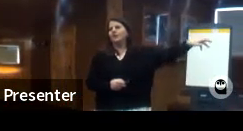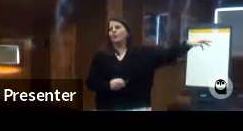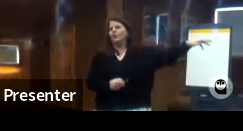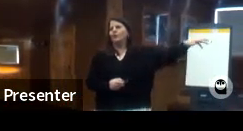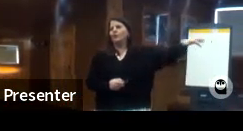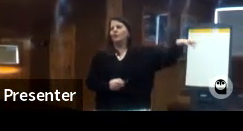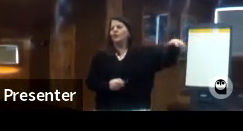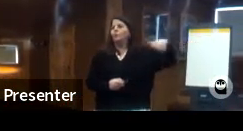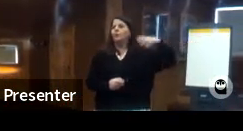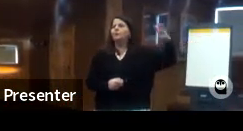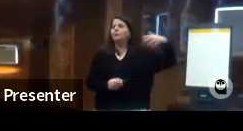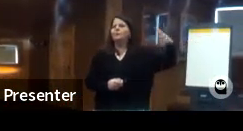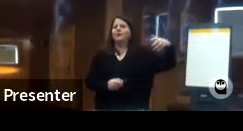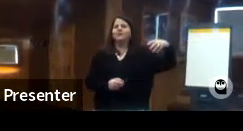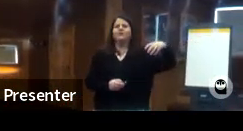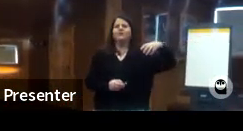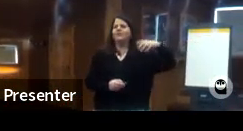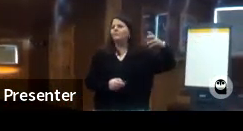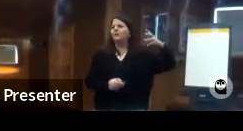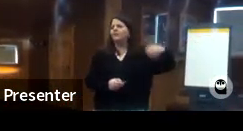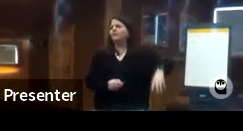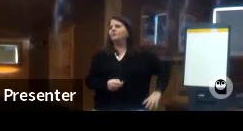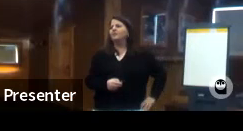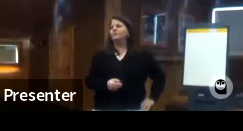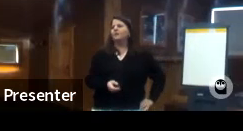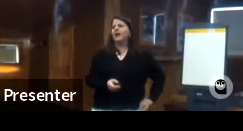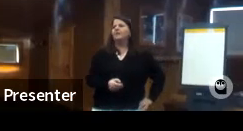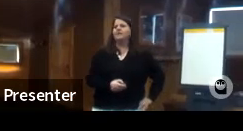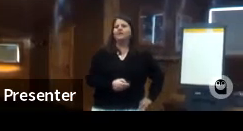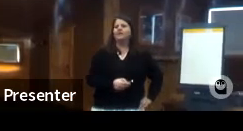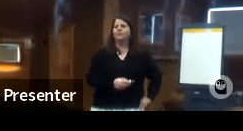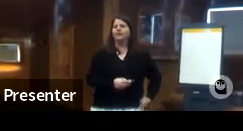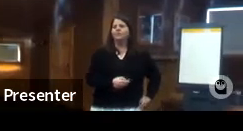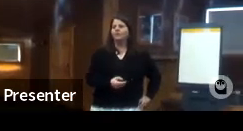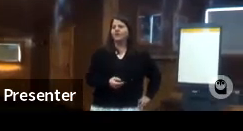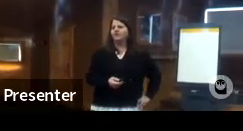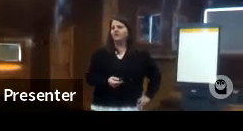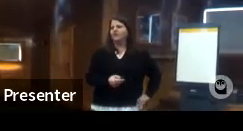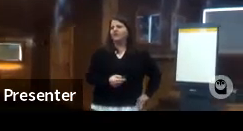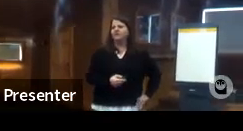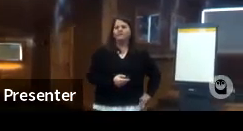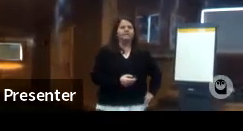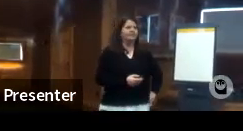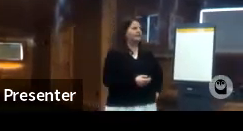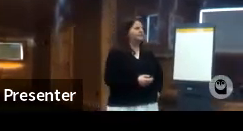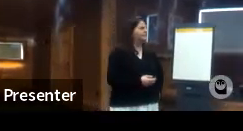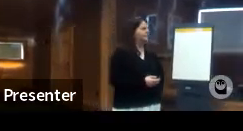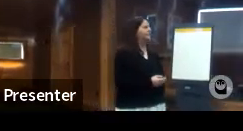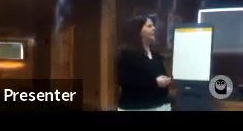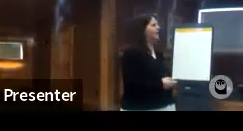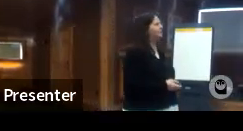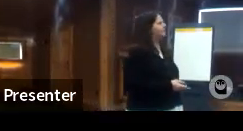will ask in court, you know, and we're under a lot of pressure and invariably, you know, things will be asked and then the witness, of course, catches on that, you